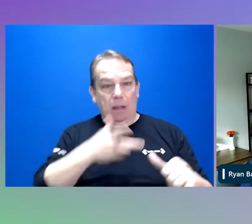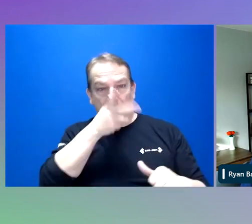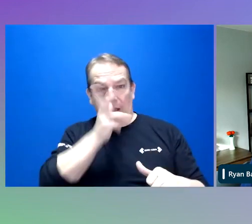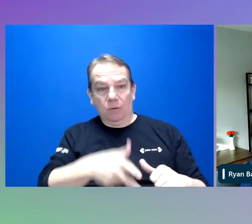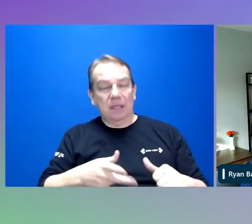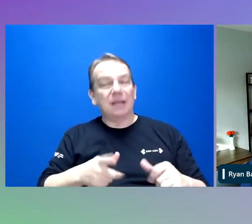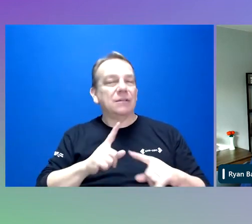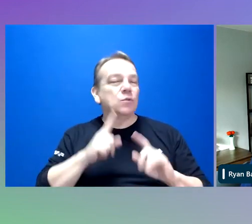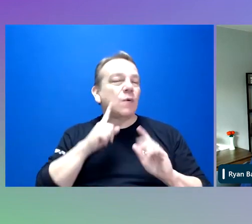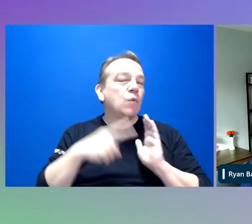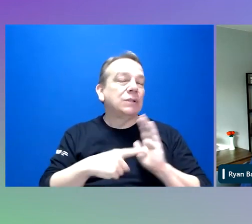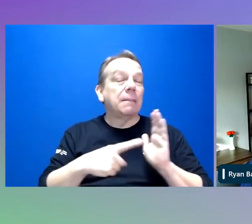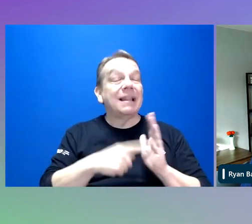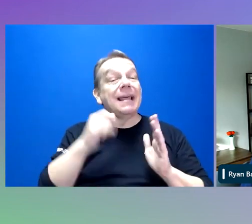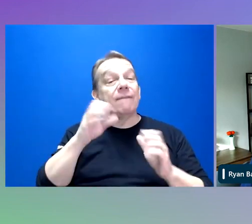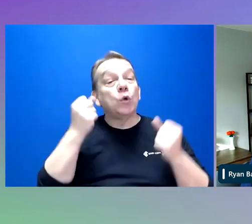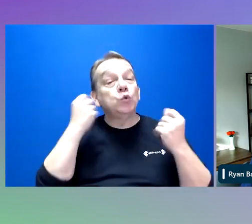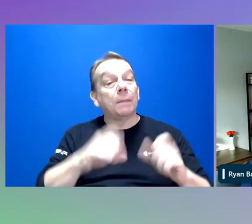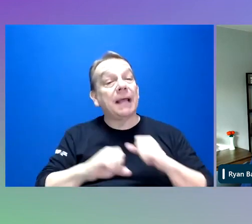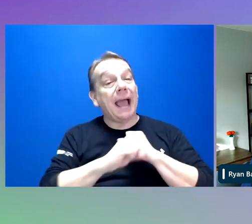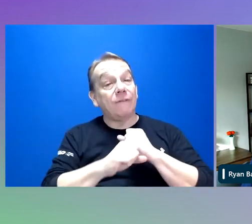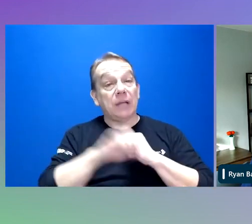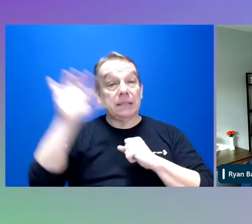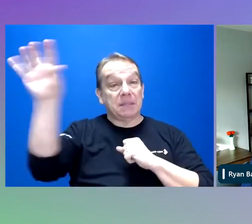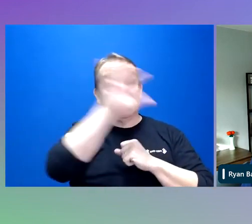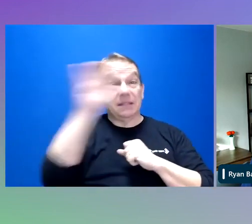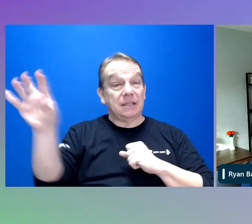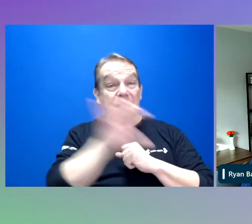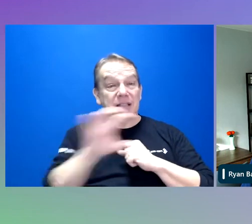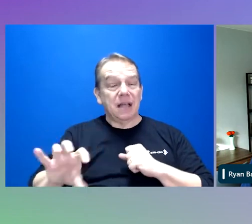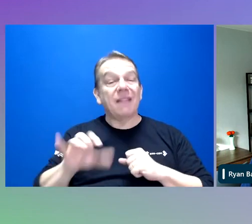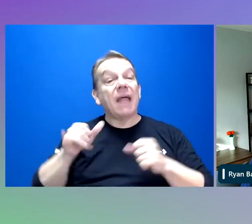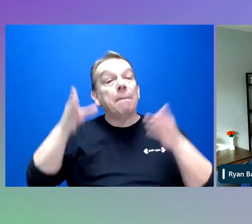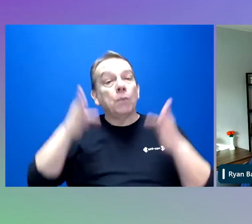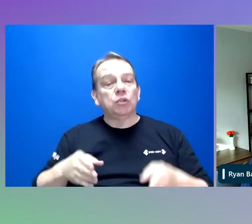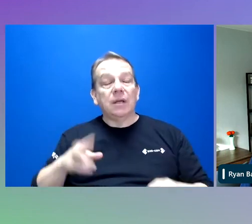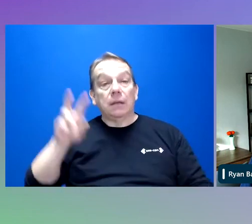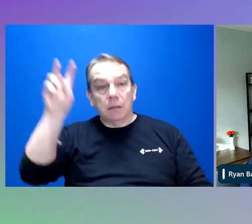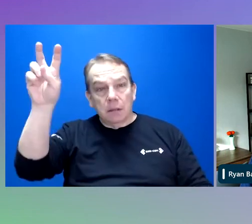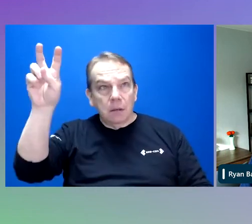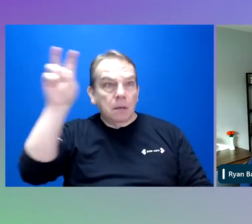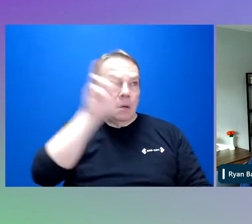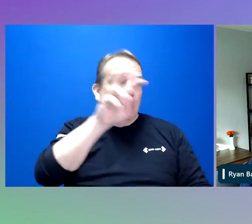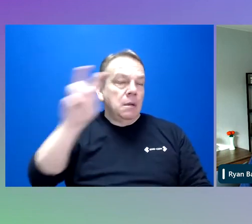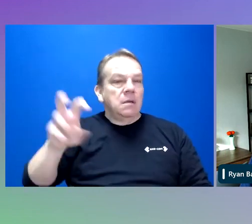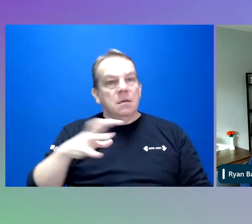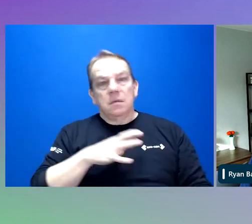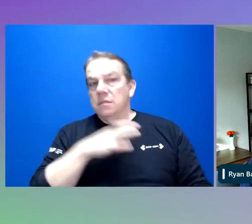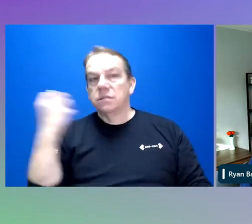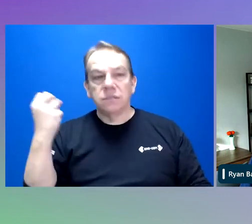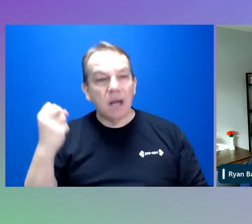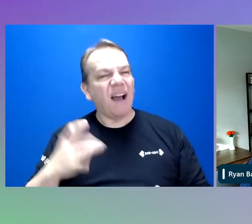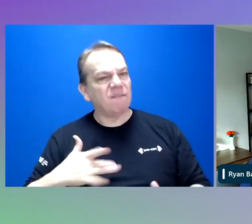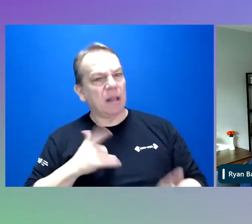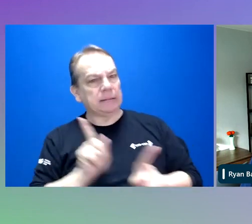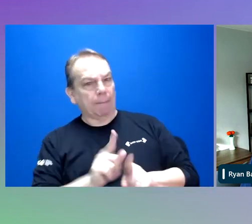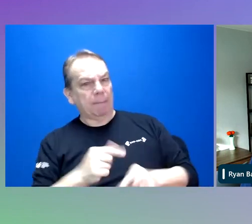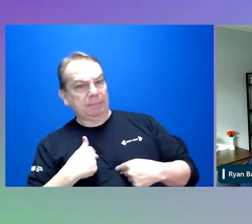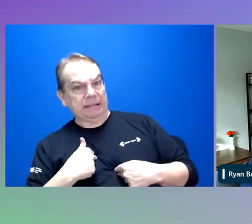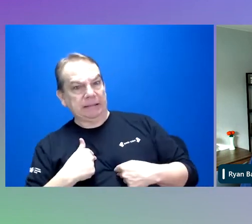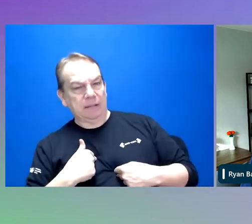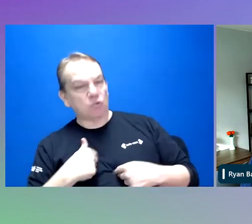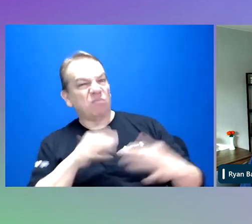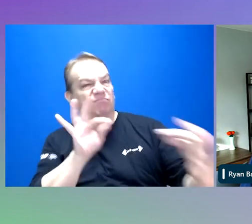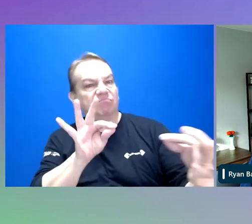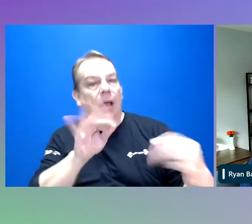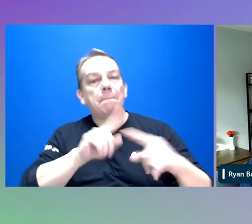almost unusable interface because of that, then that should be the case also for someone who's using a screen reader, which may be a disabled